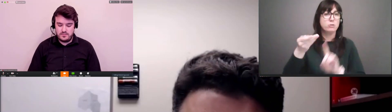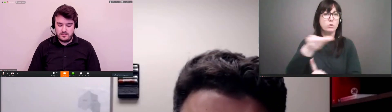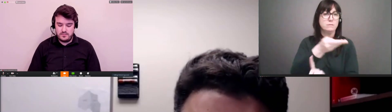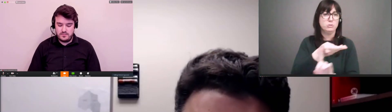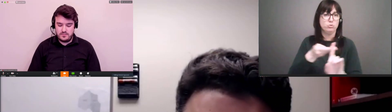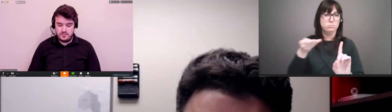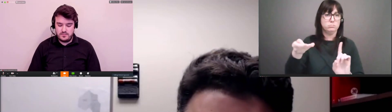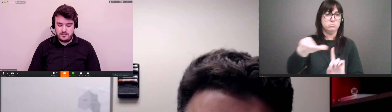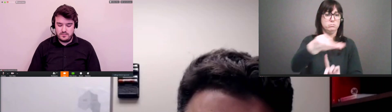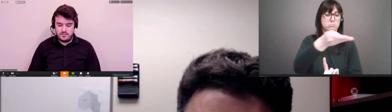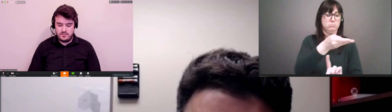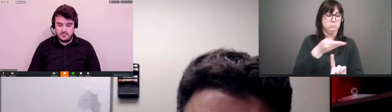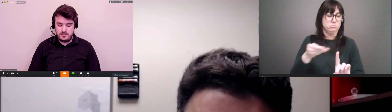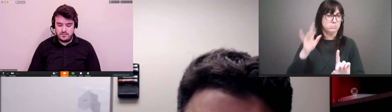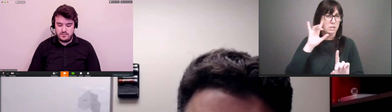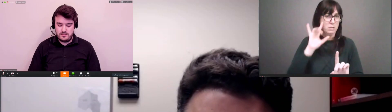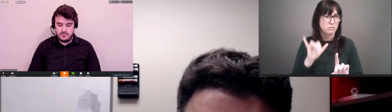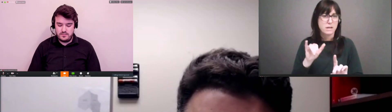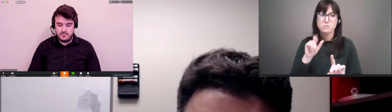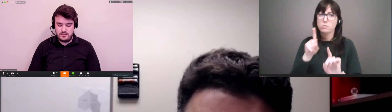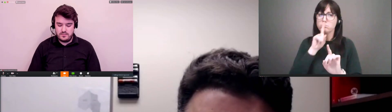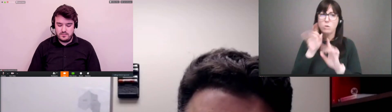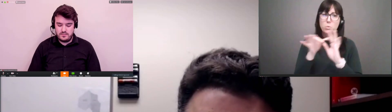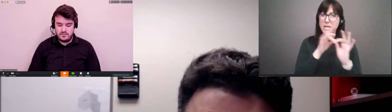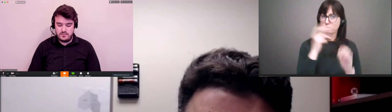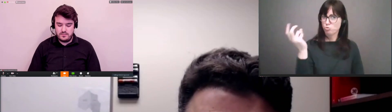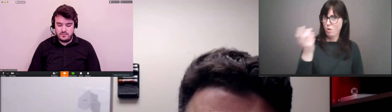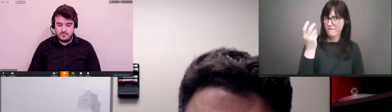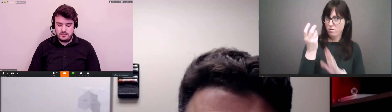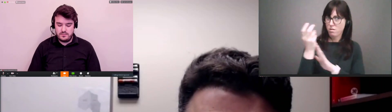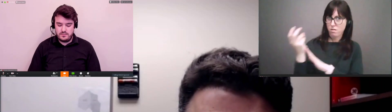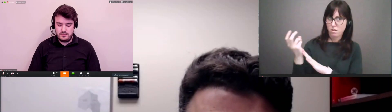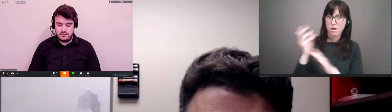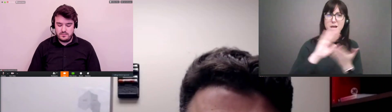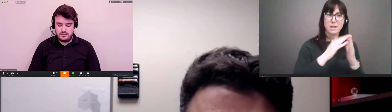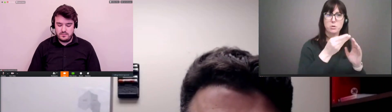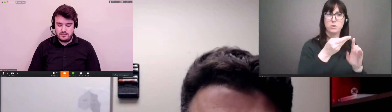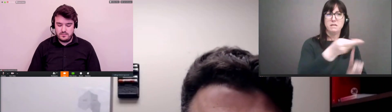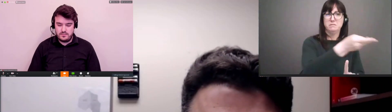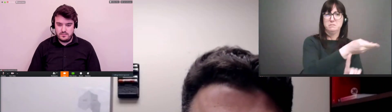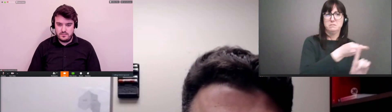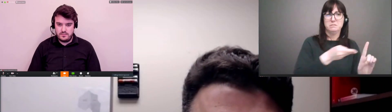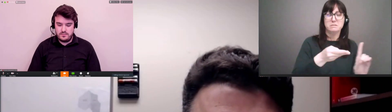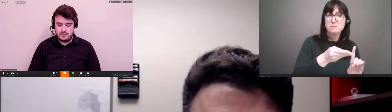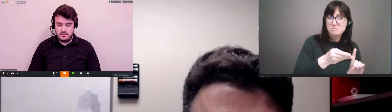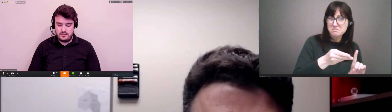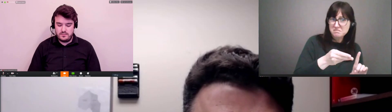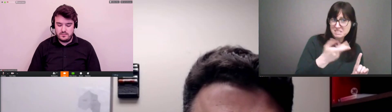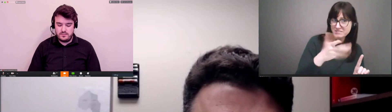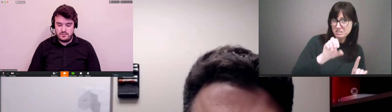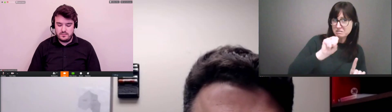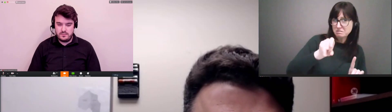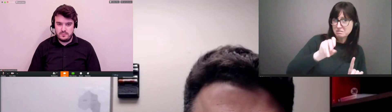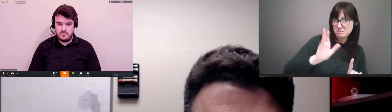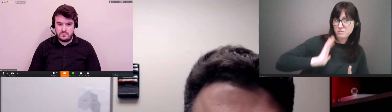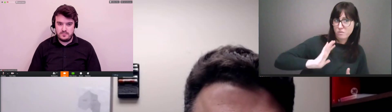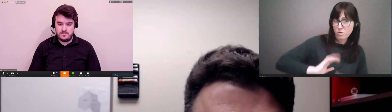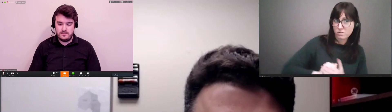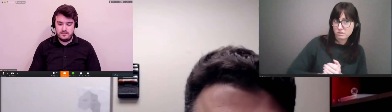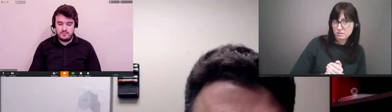is, so not related to travel. Has that been given out earlier? And I apologize if you did.